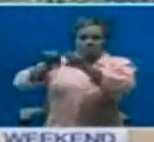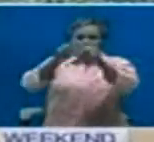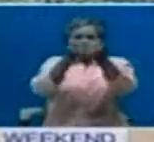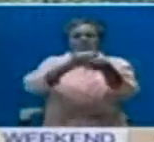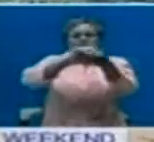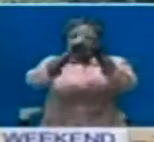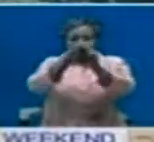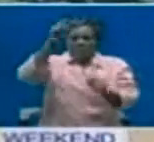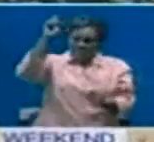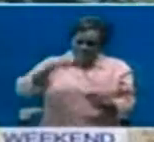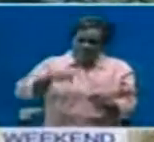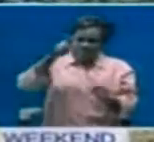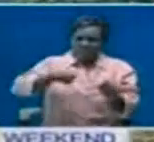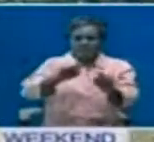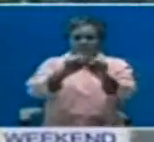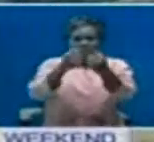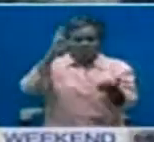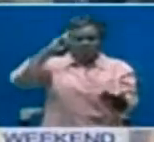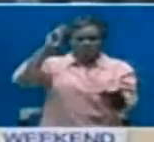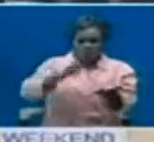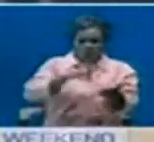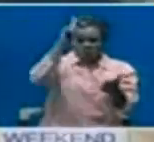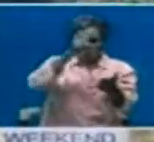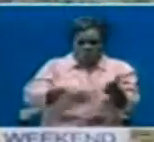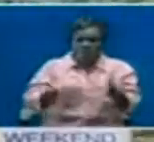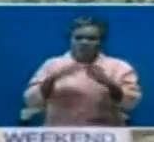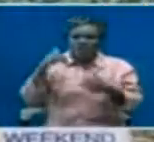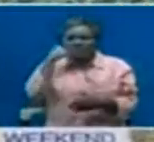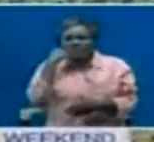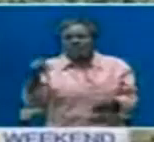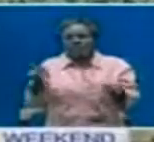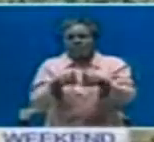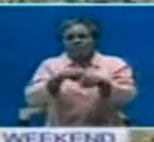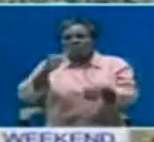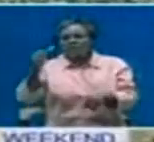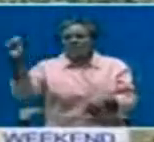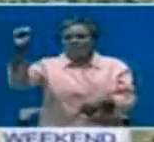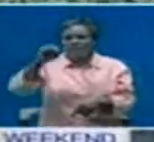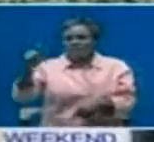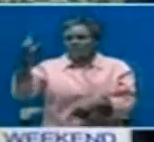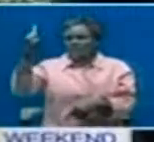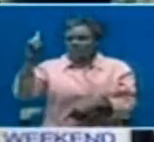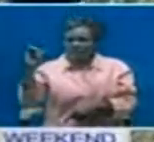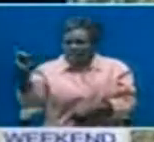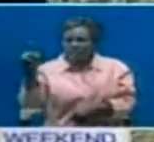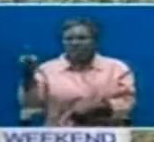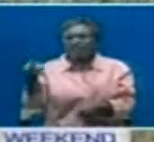change may have to start with the simple recognition that gonorrhea, just like other STIs, is not merely a common